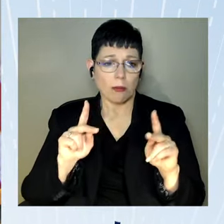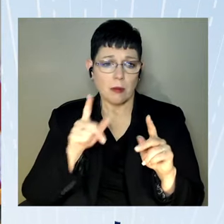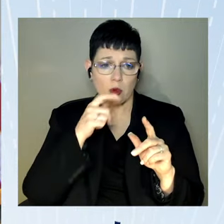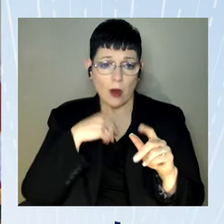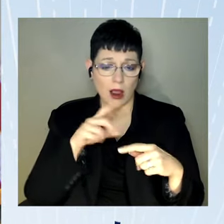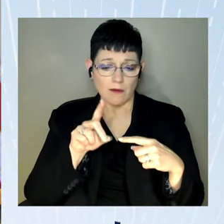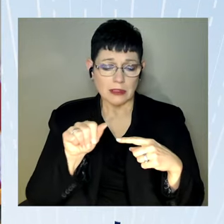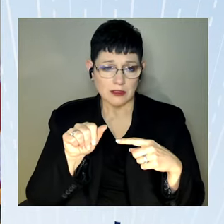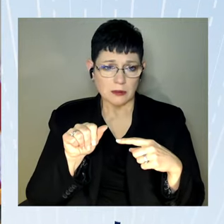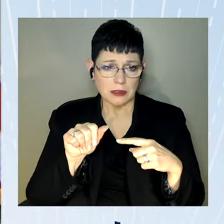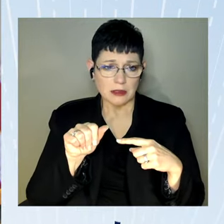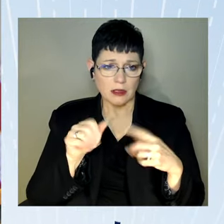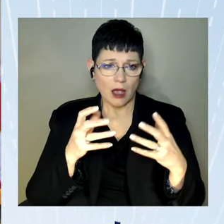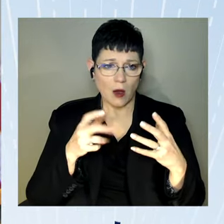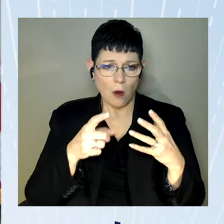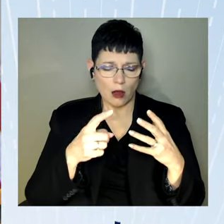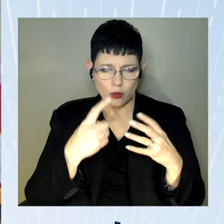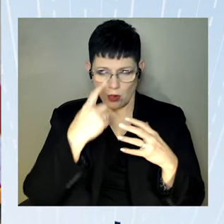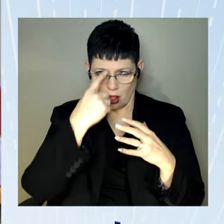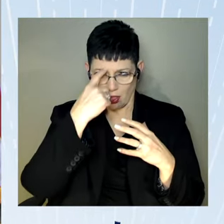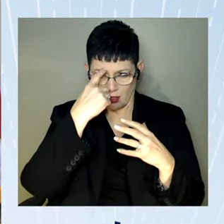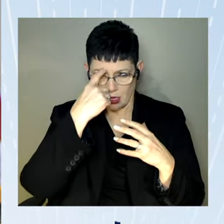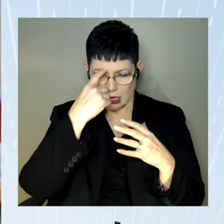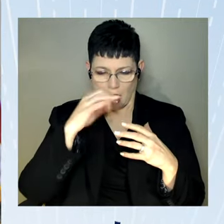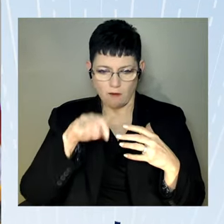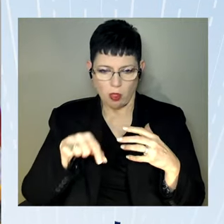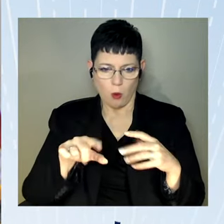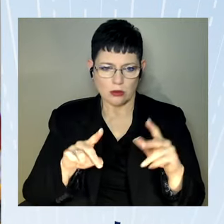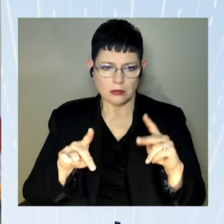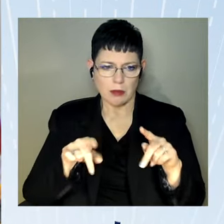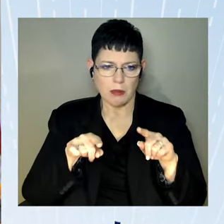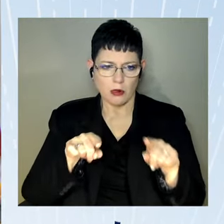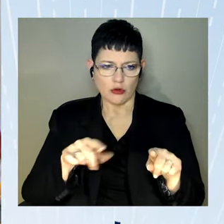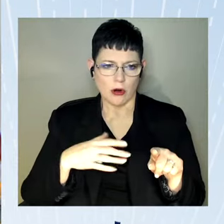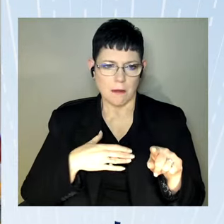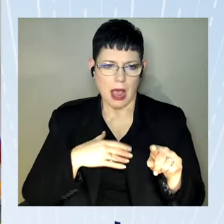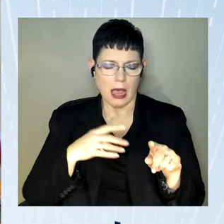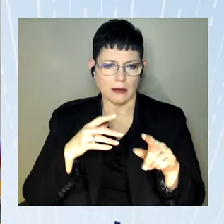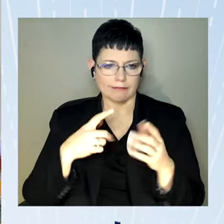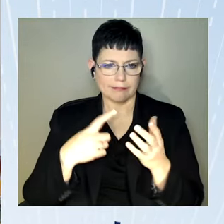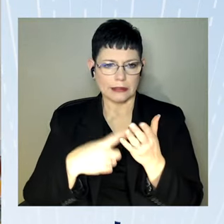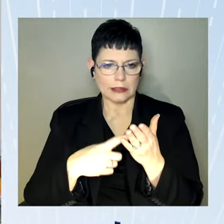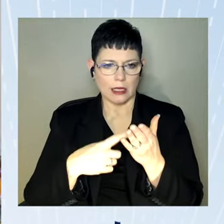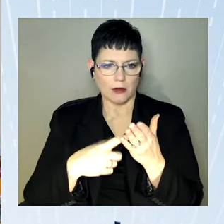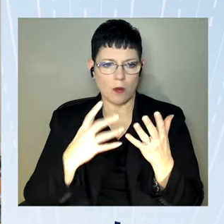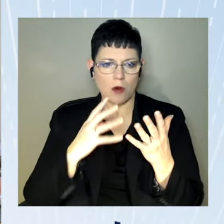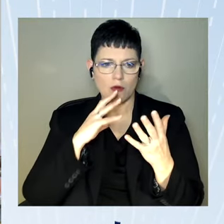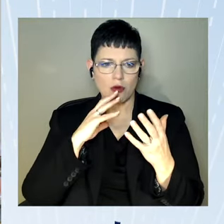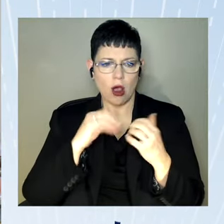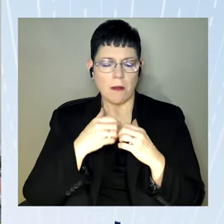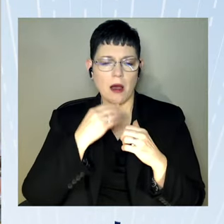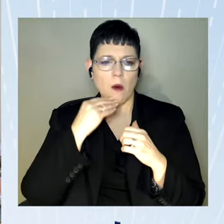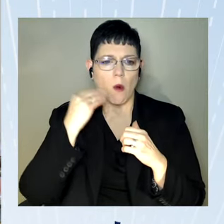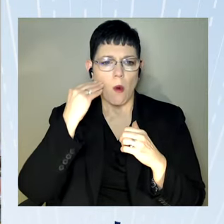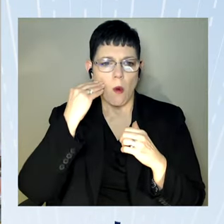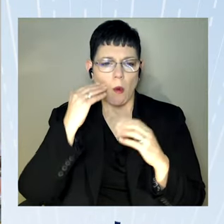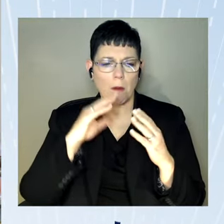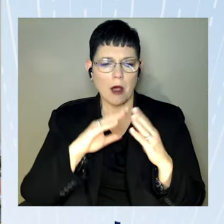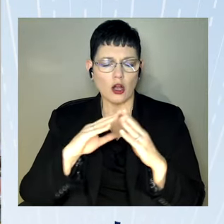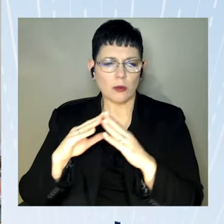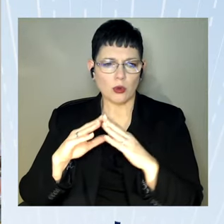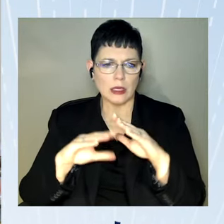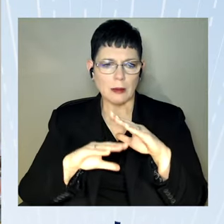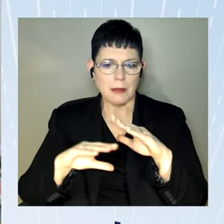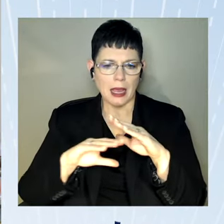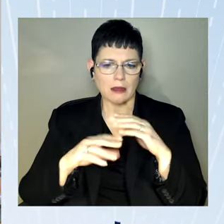like you to keep them in mind throughout this discussion. I would like to talk about home and community-based services,